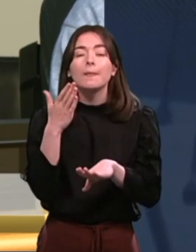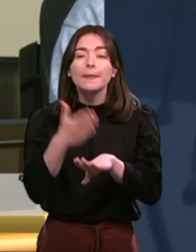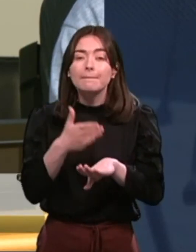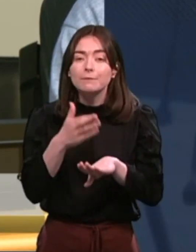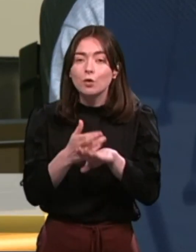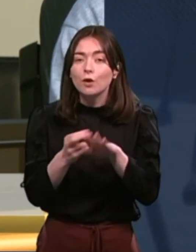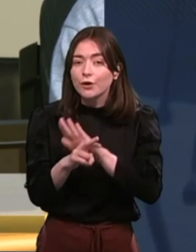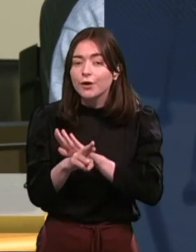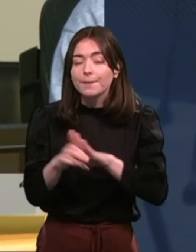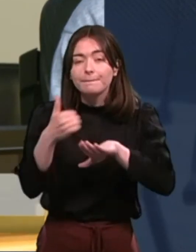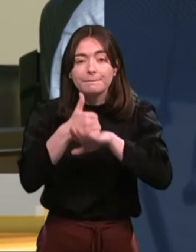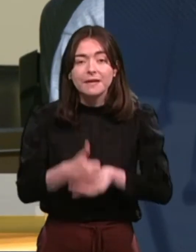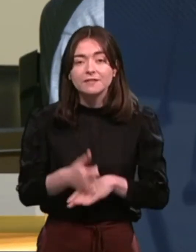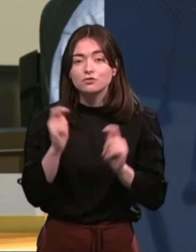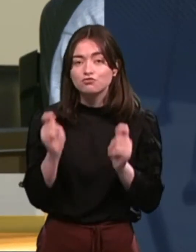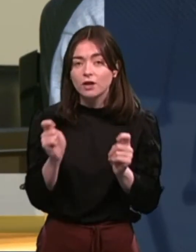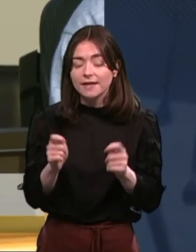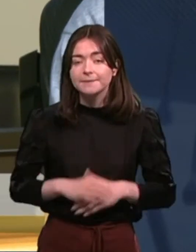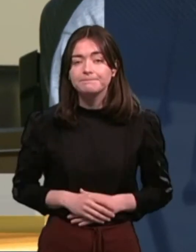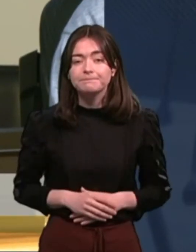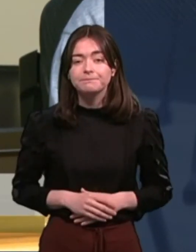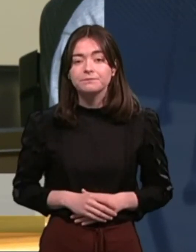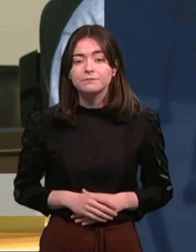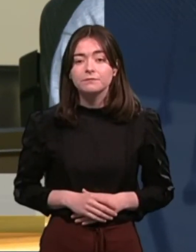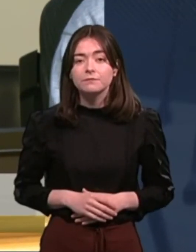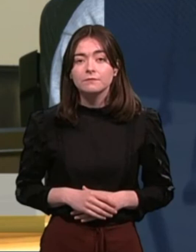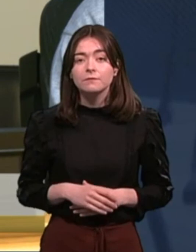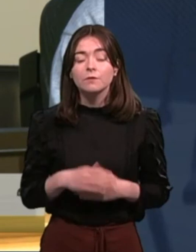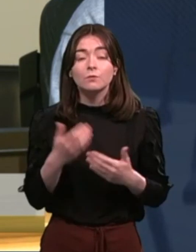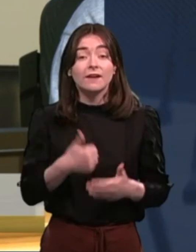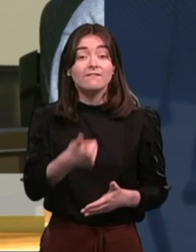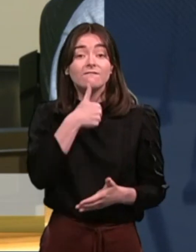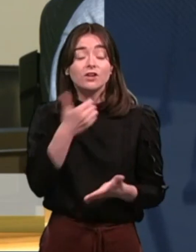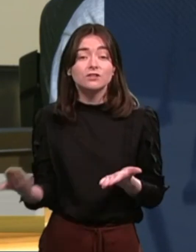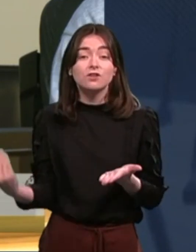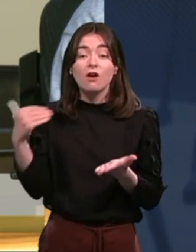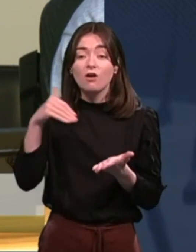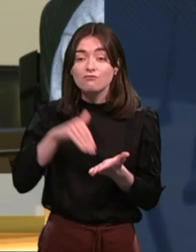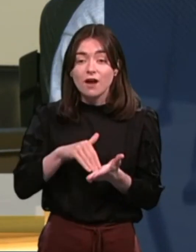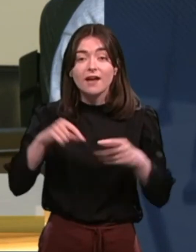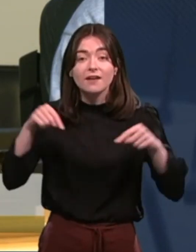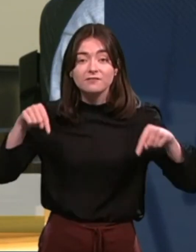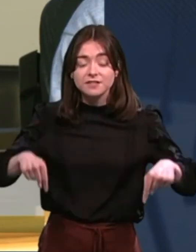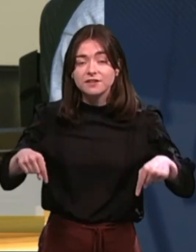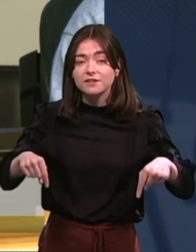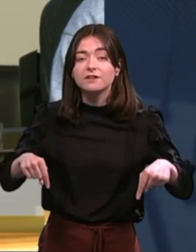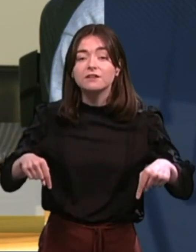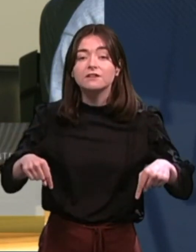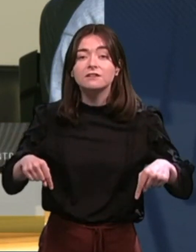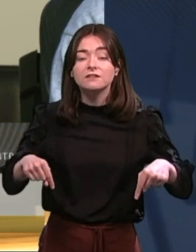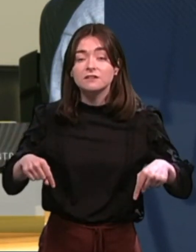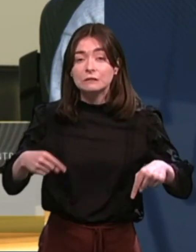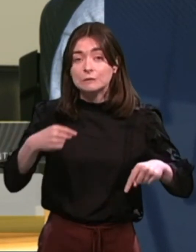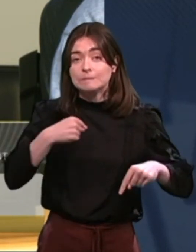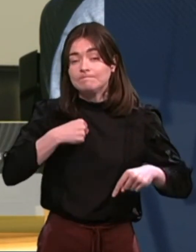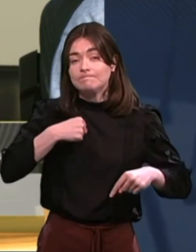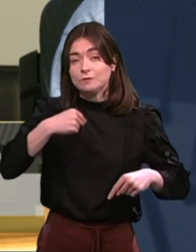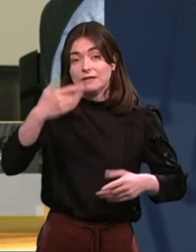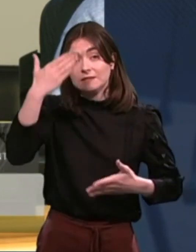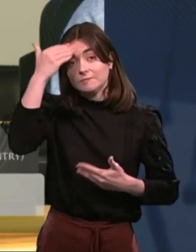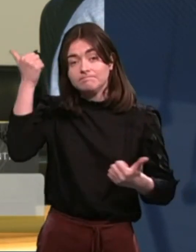employer-based training as well. Well, when I first got here, you know, unbeknownst to me, you know,